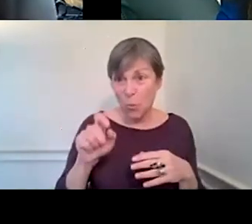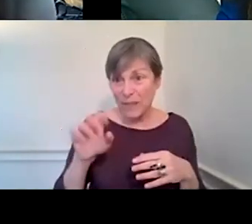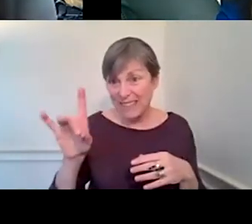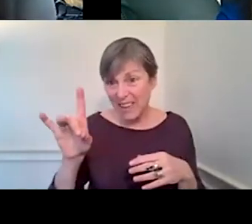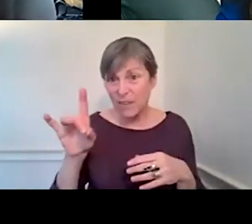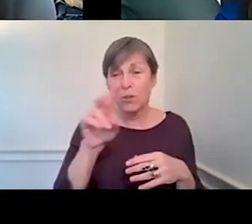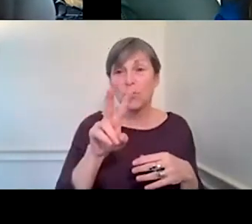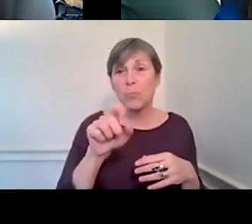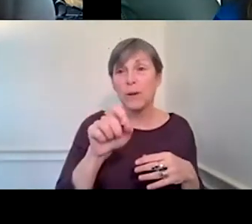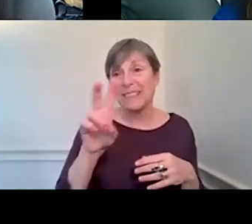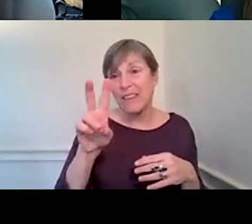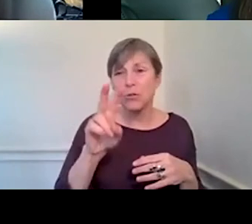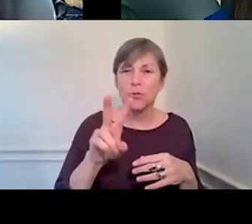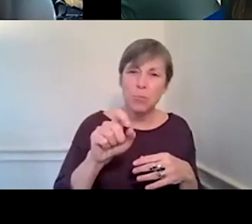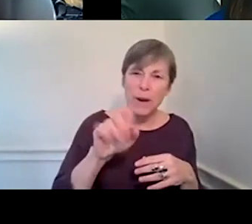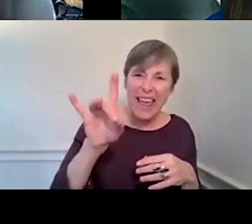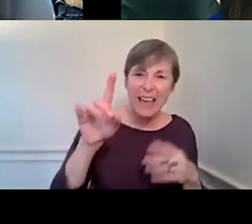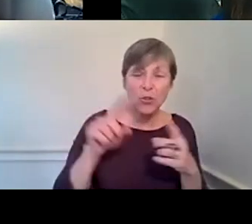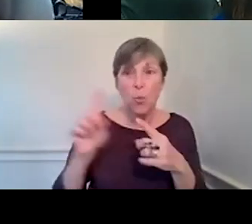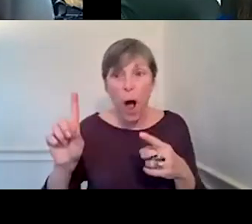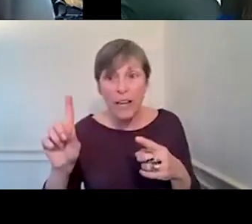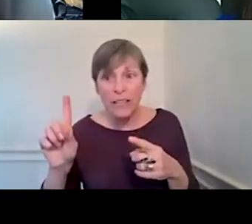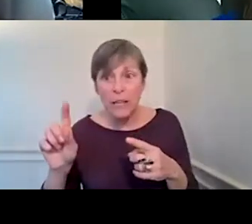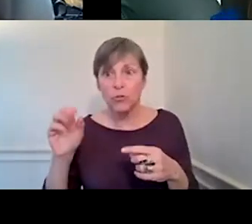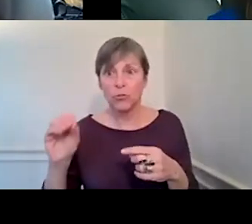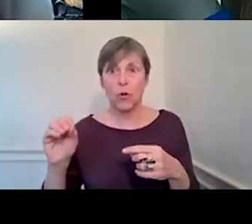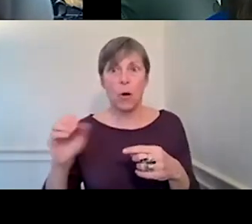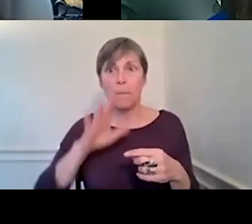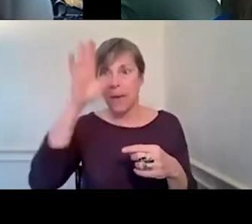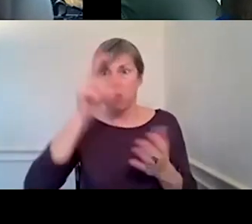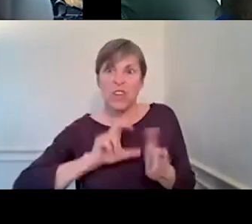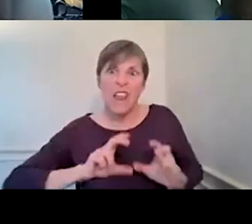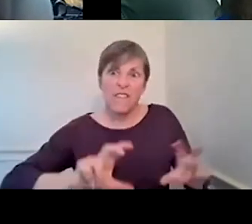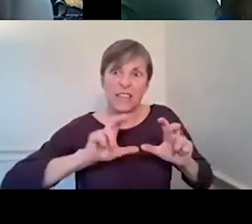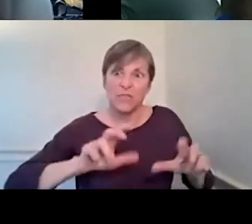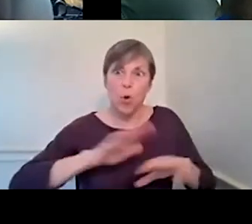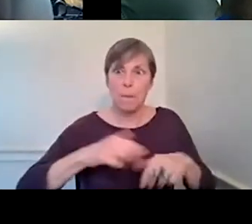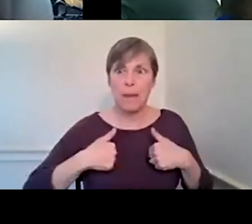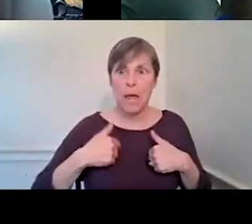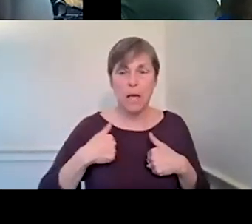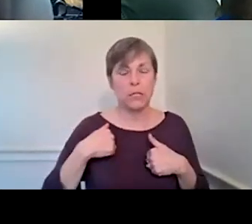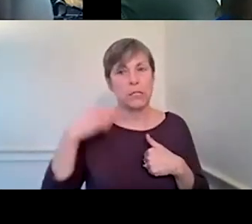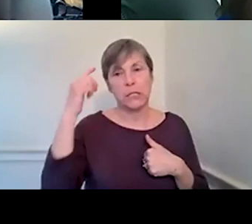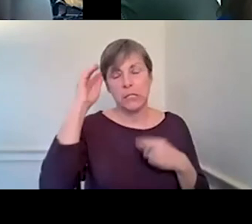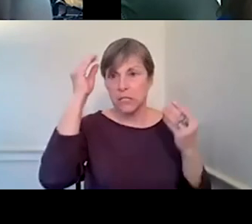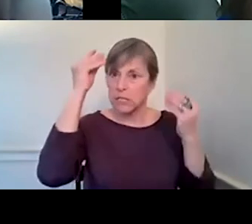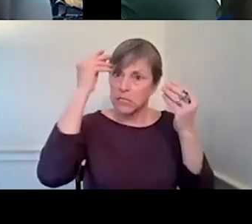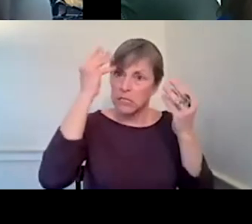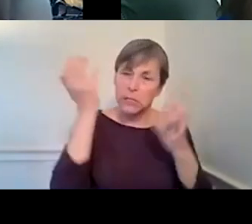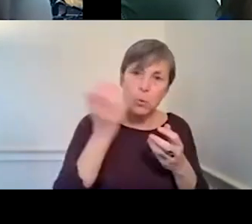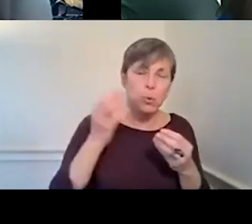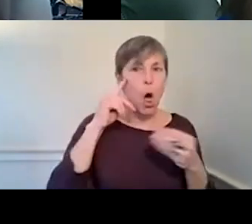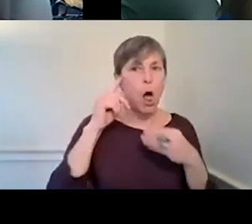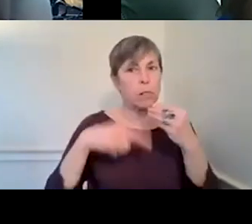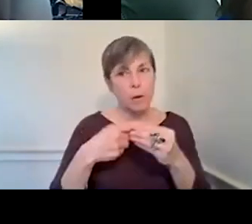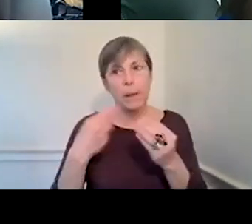1. So the investment my parents was putting on me was way beyond if I had stayed more local. So obviously